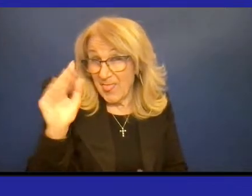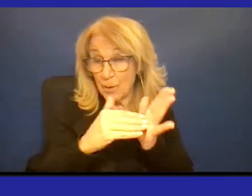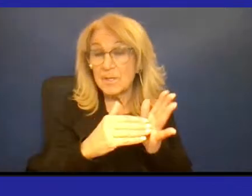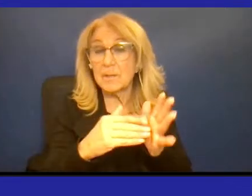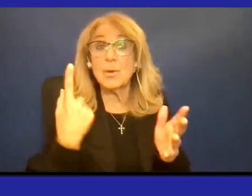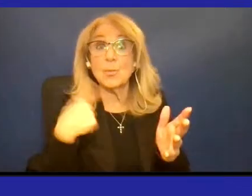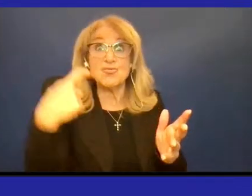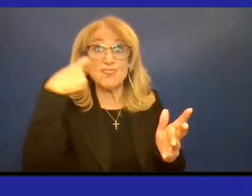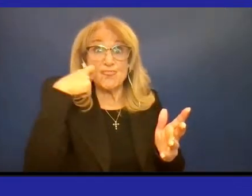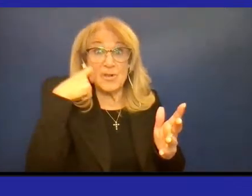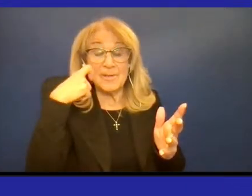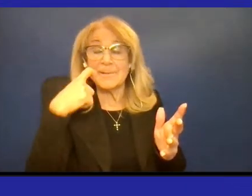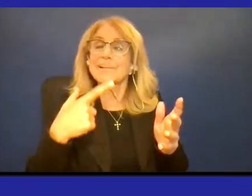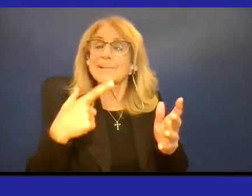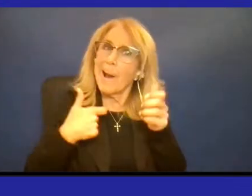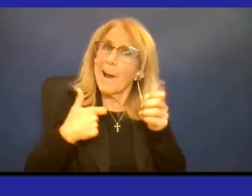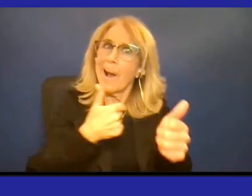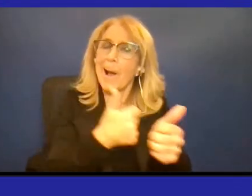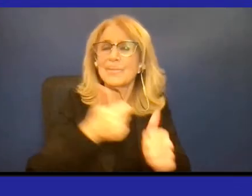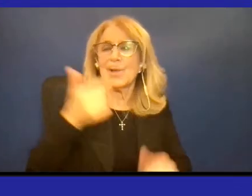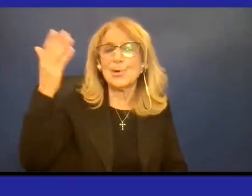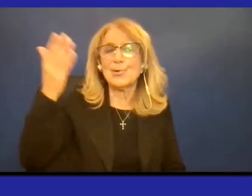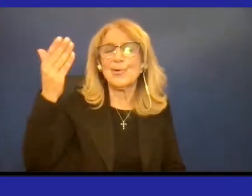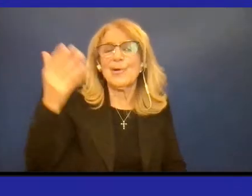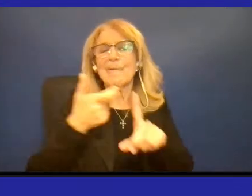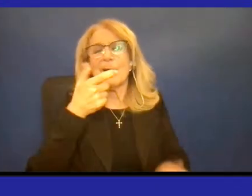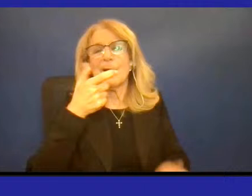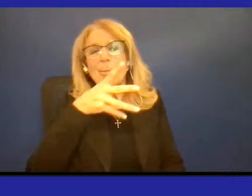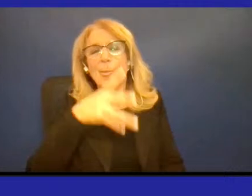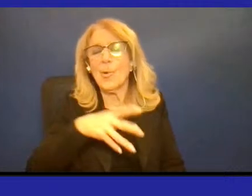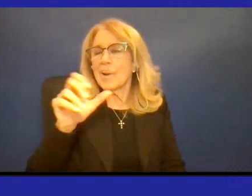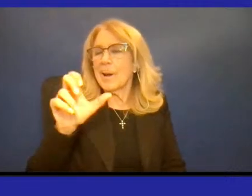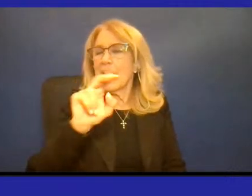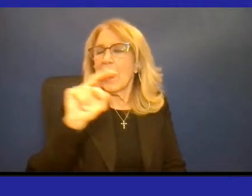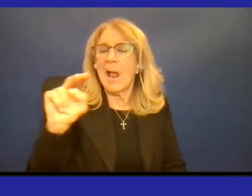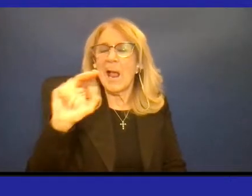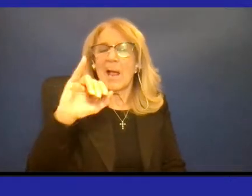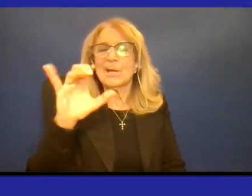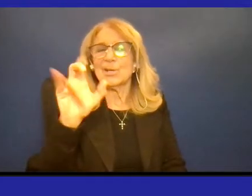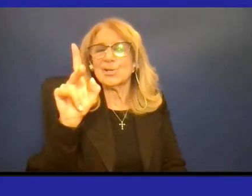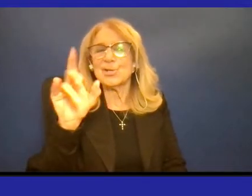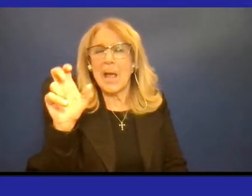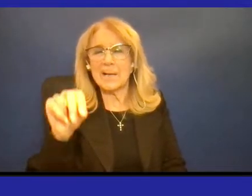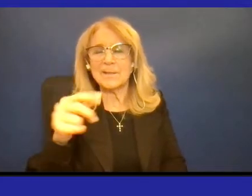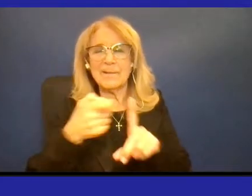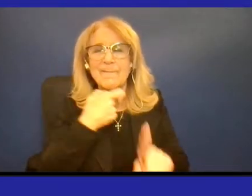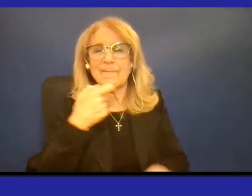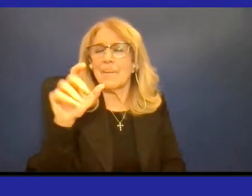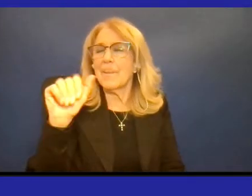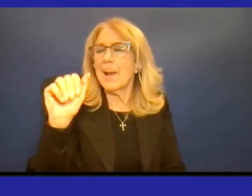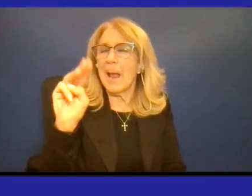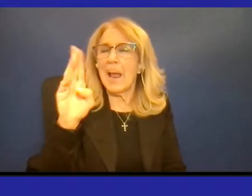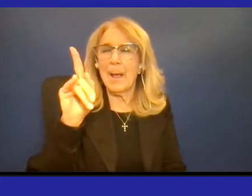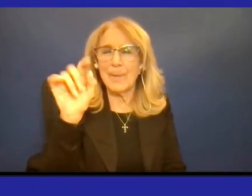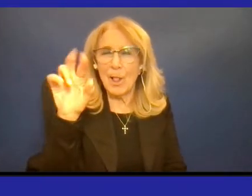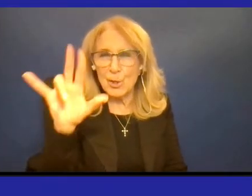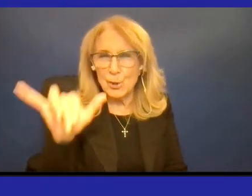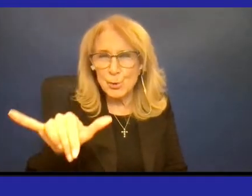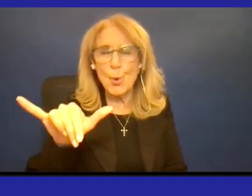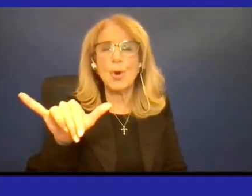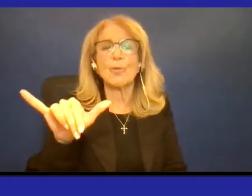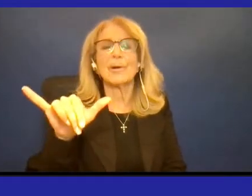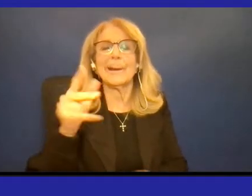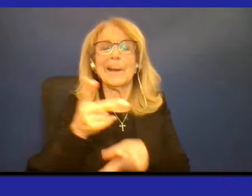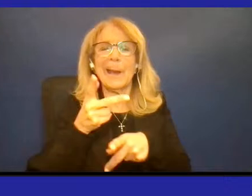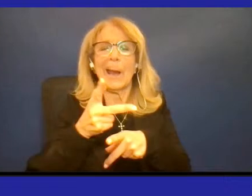update presentation from Hannah Jackson on Ted Long's team in ambulatory care about how what we've learned